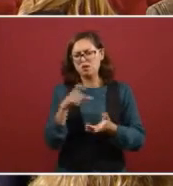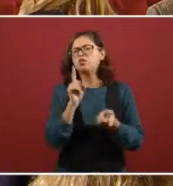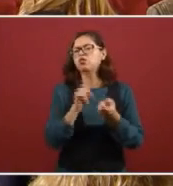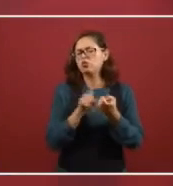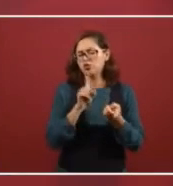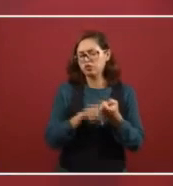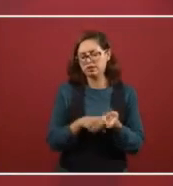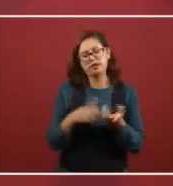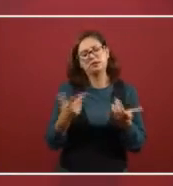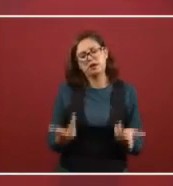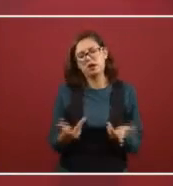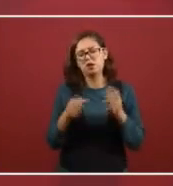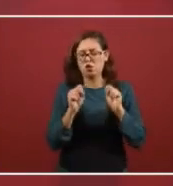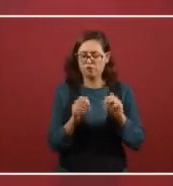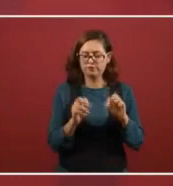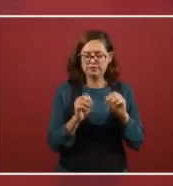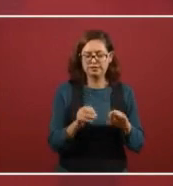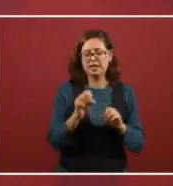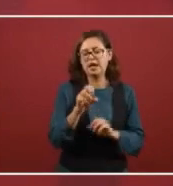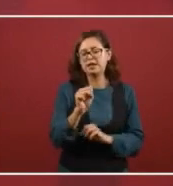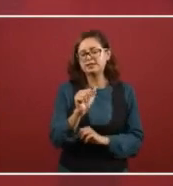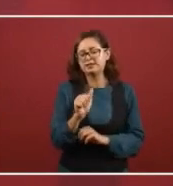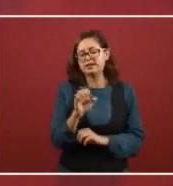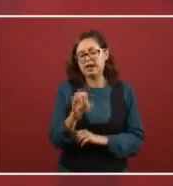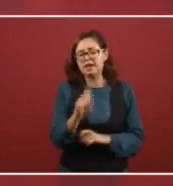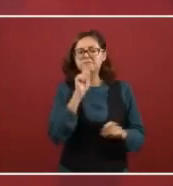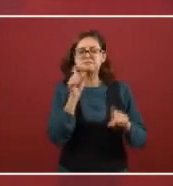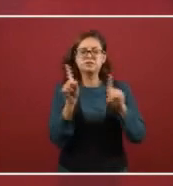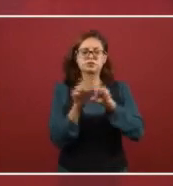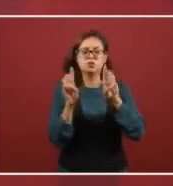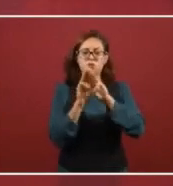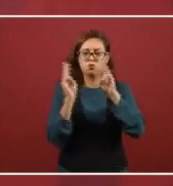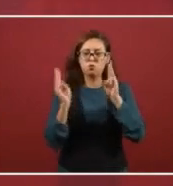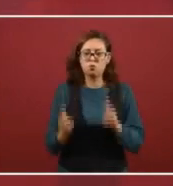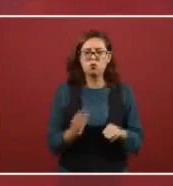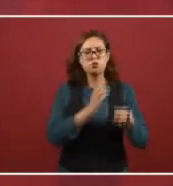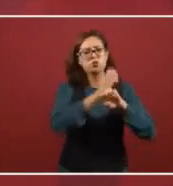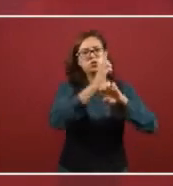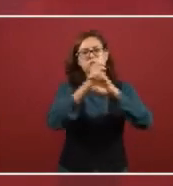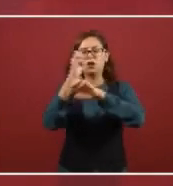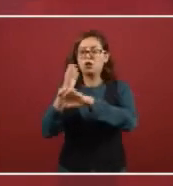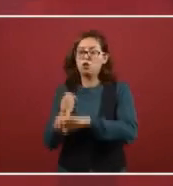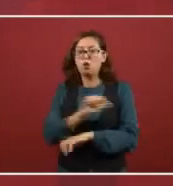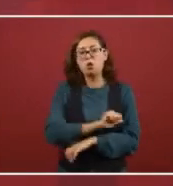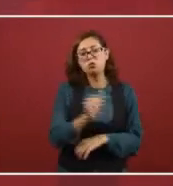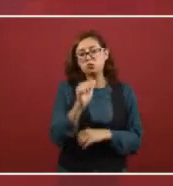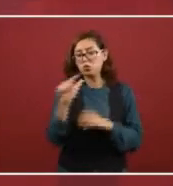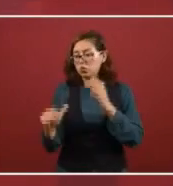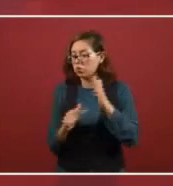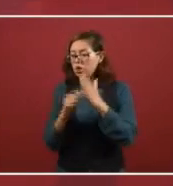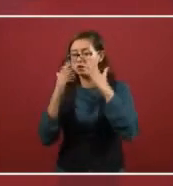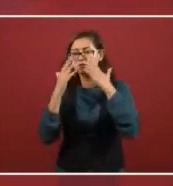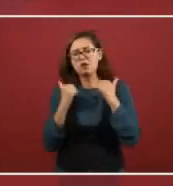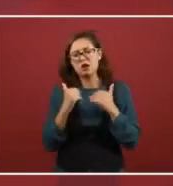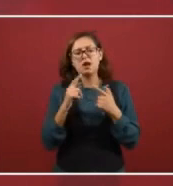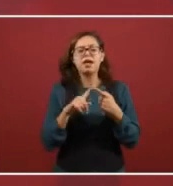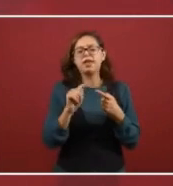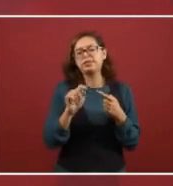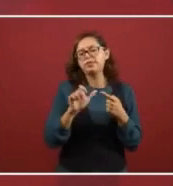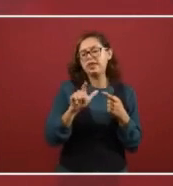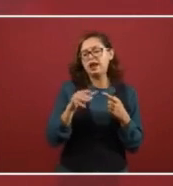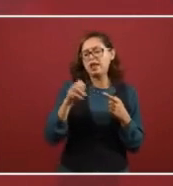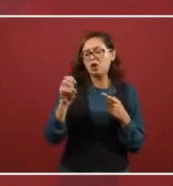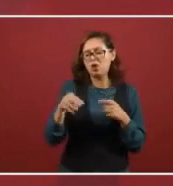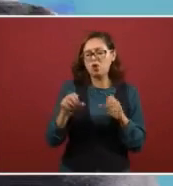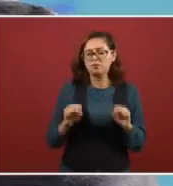it's like a ticket to get in. So you can get them from the SAI and regional offices. And you can also